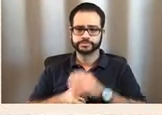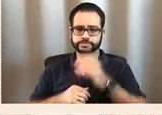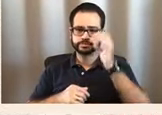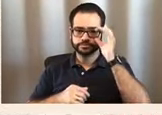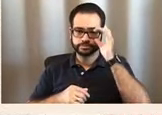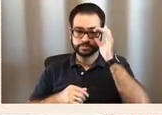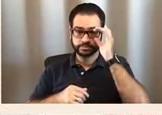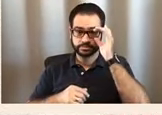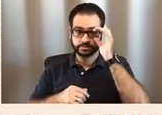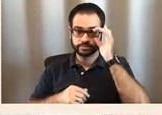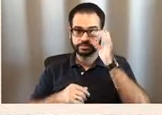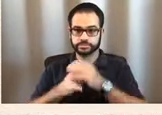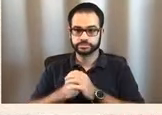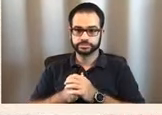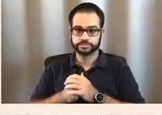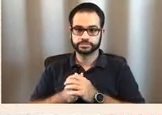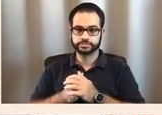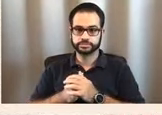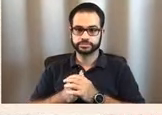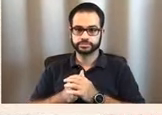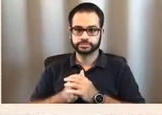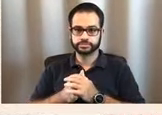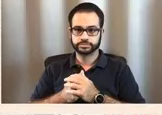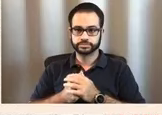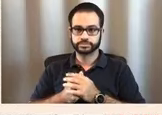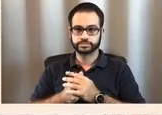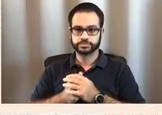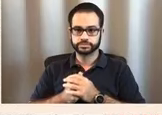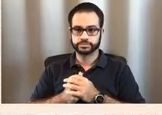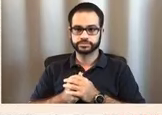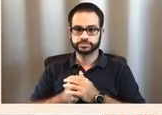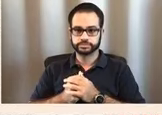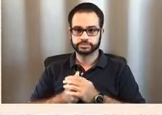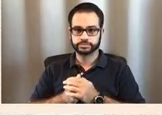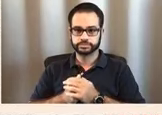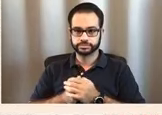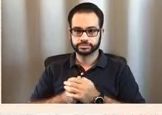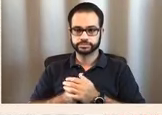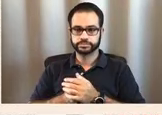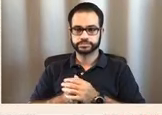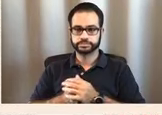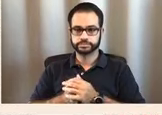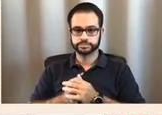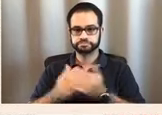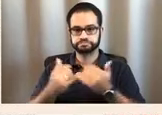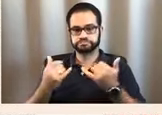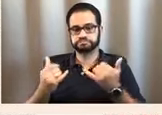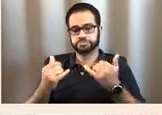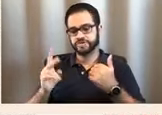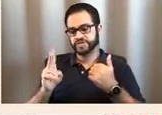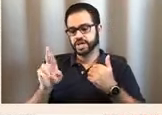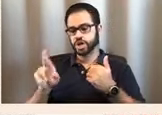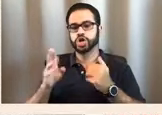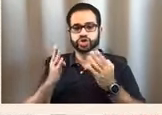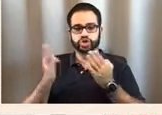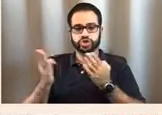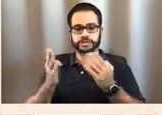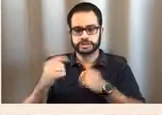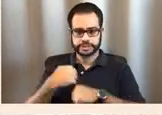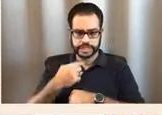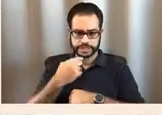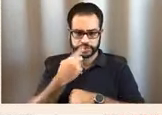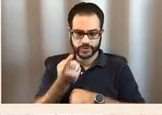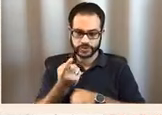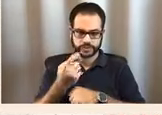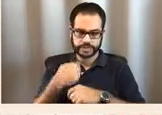So we can go to the next slide. Thank you. So VR services, I mentioned that I couldn't just put them